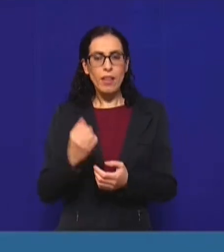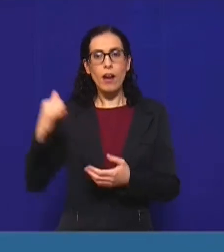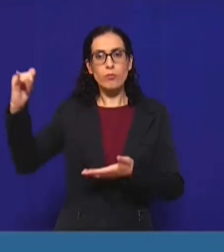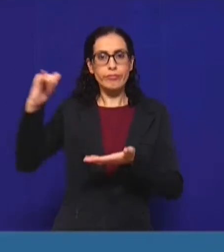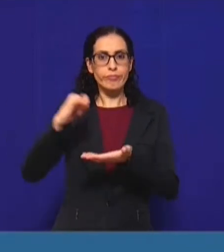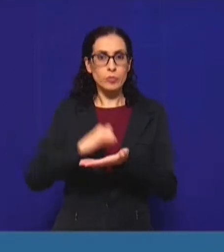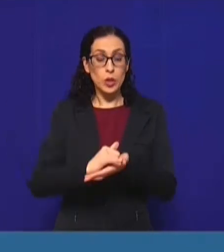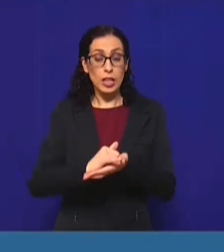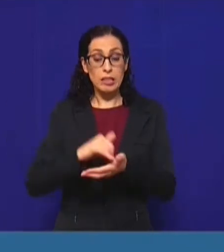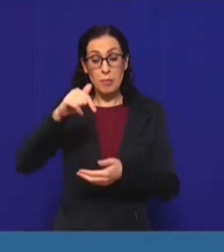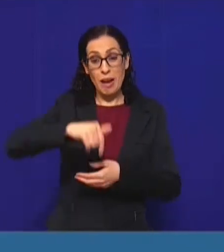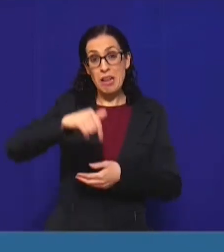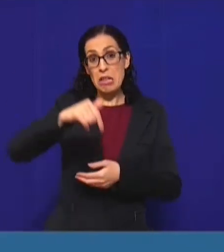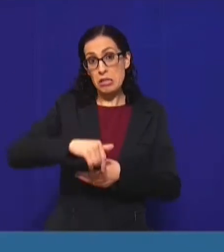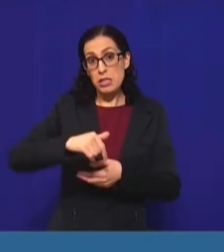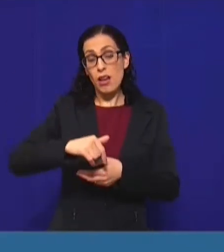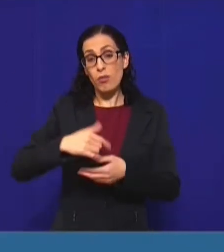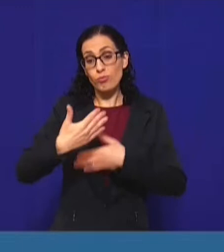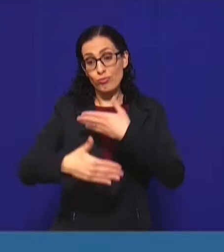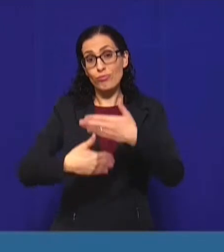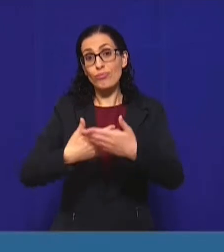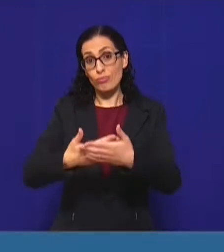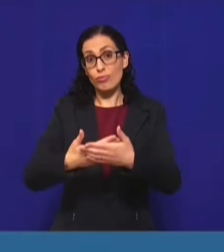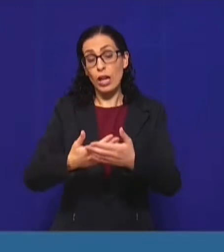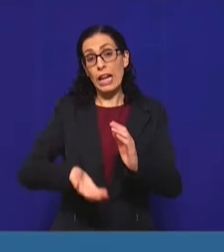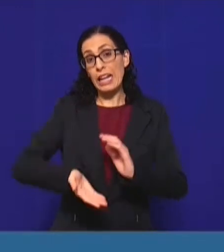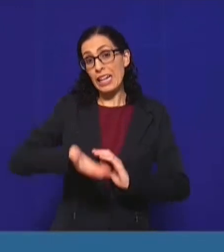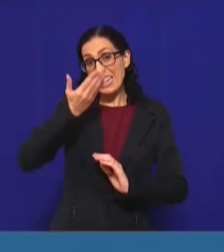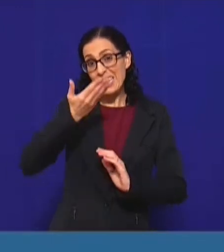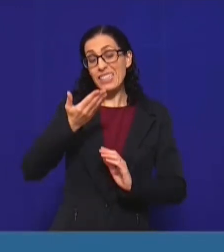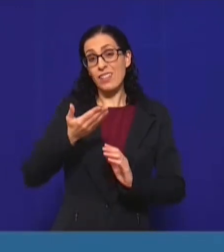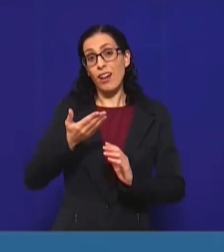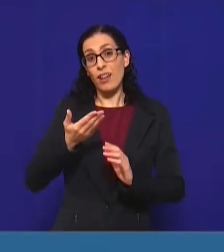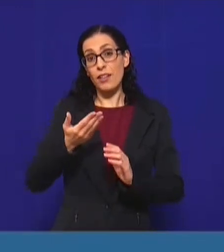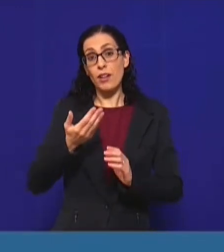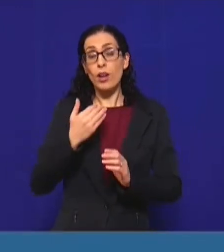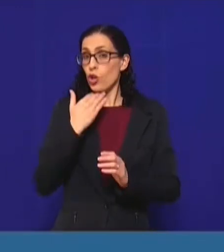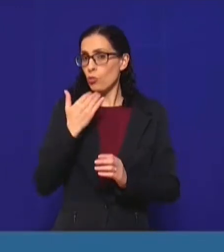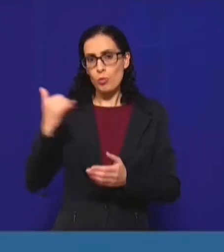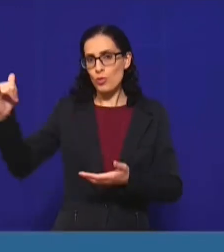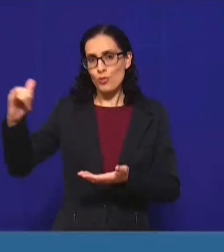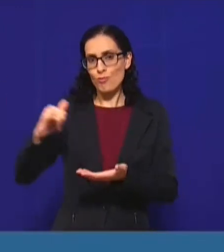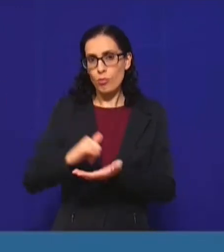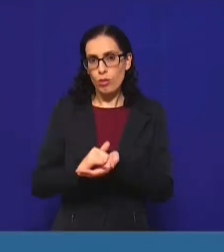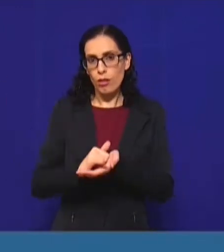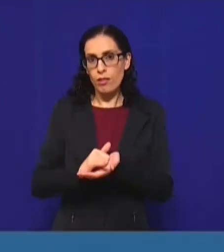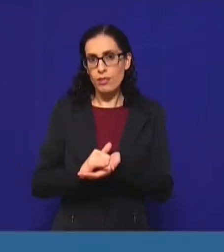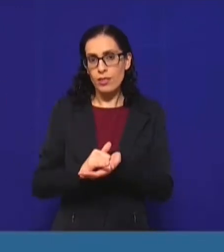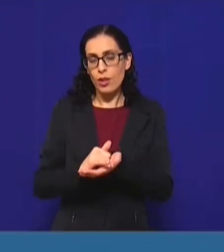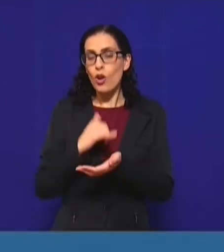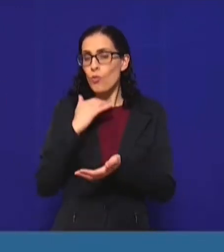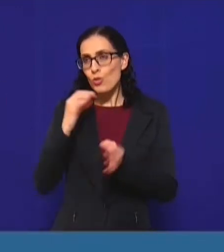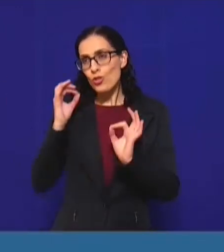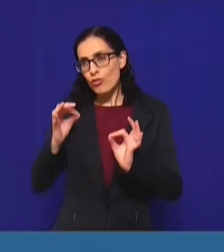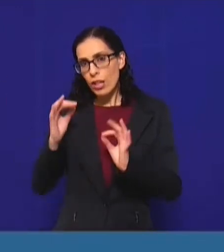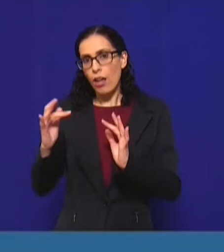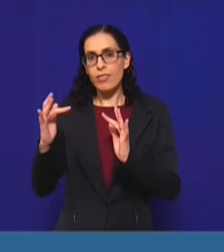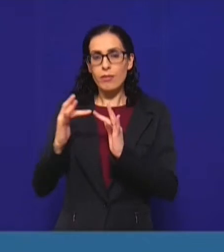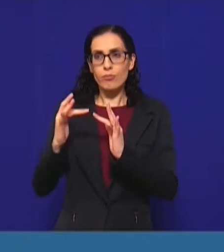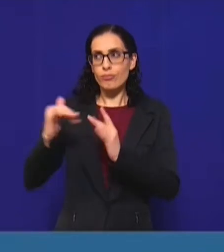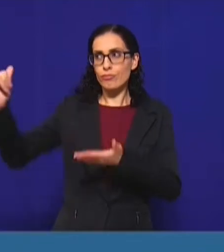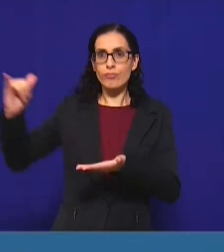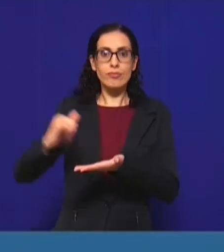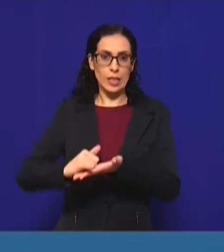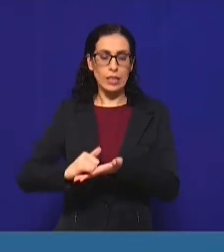importati, però iżjed ma jgħaddi żmien, iżjed qed ikollna l-maġġor parti tal-każijiet li ma jkunux linkjati direttament